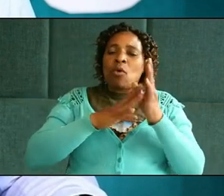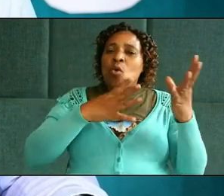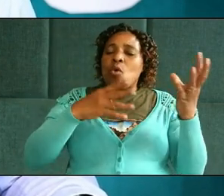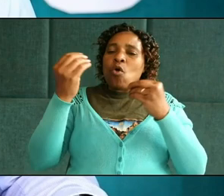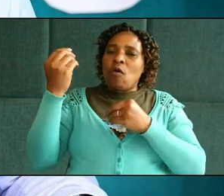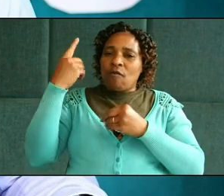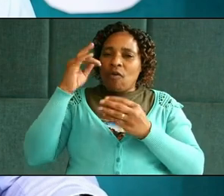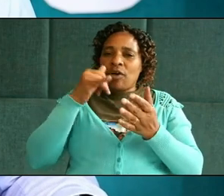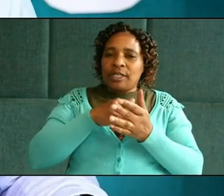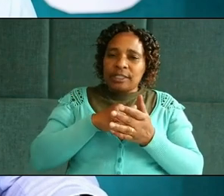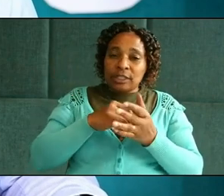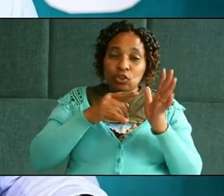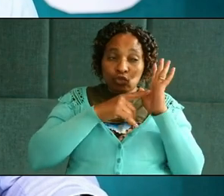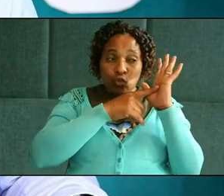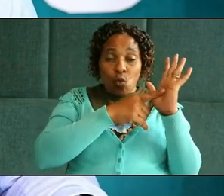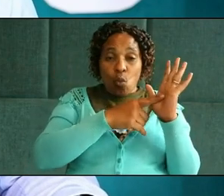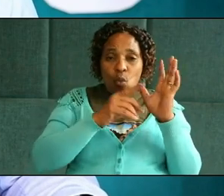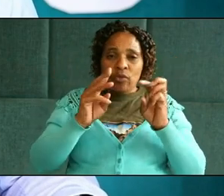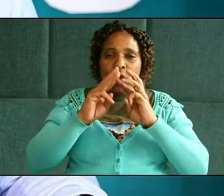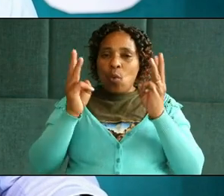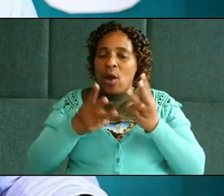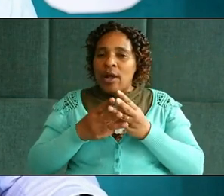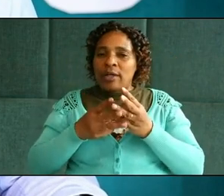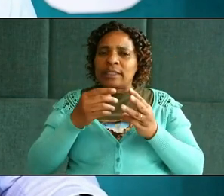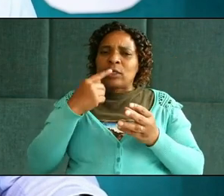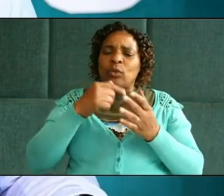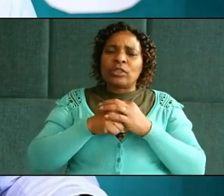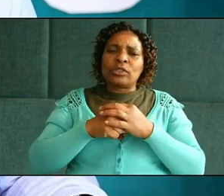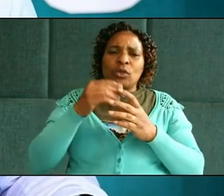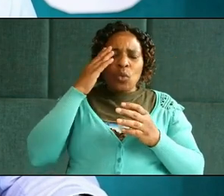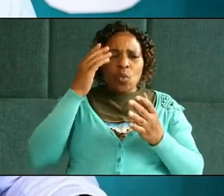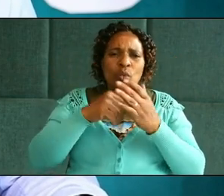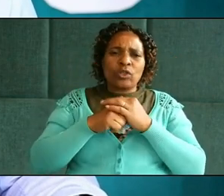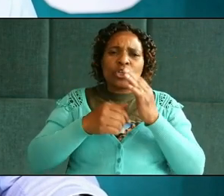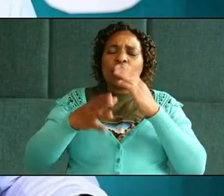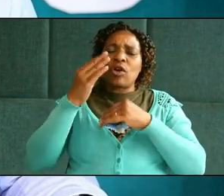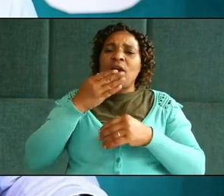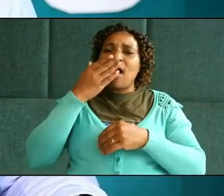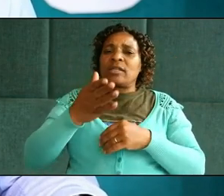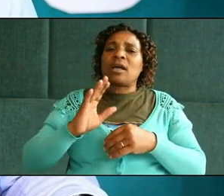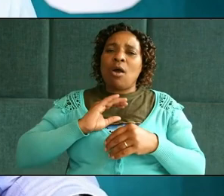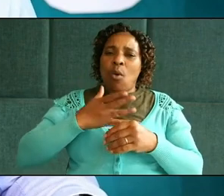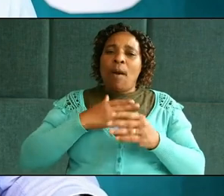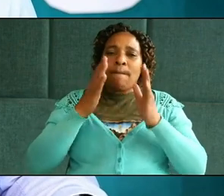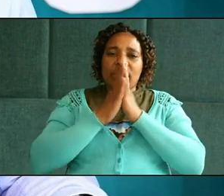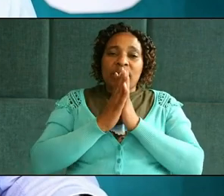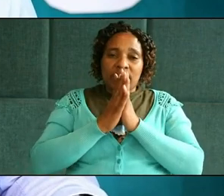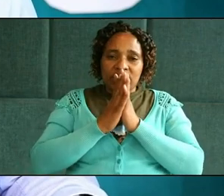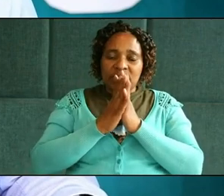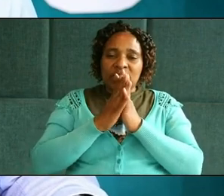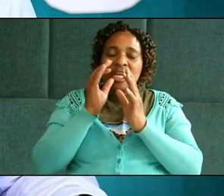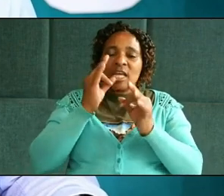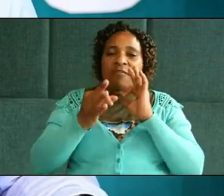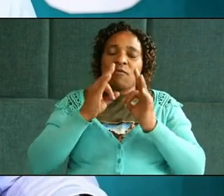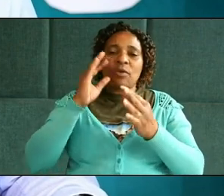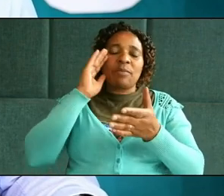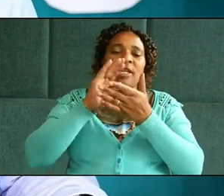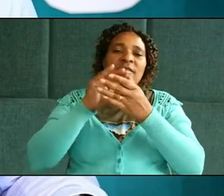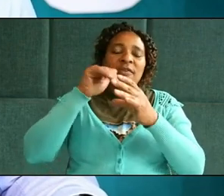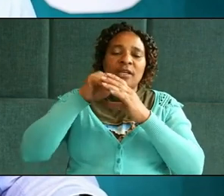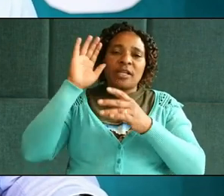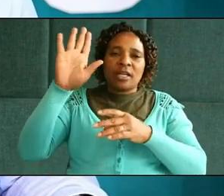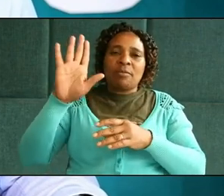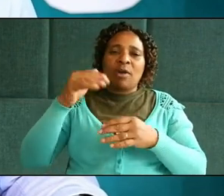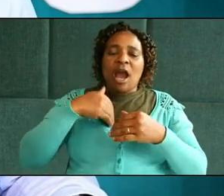and show the world, like, you know what? God is here. God will answer our prayers if we believe in Him and then have